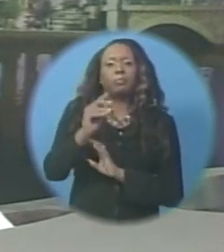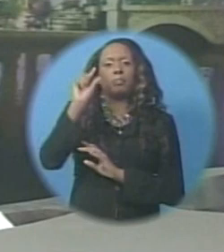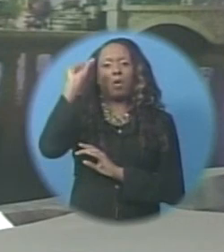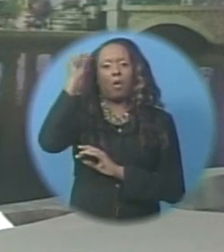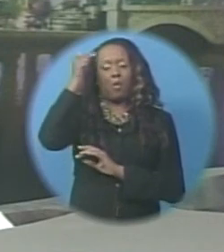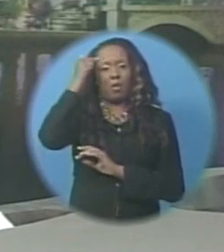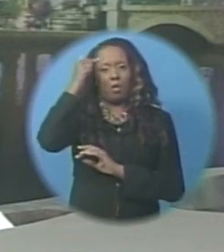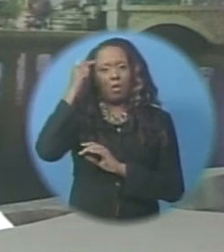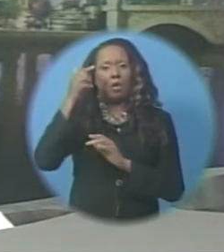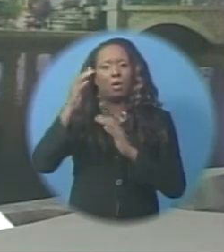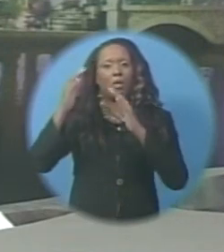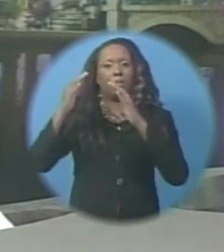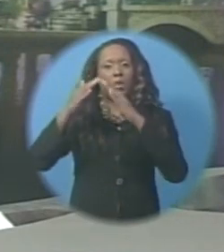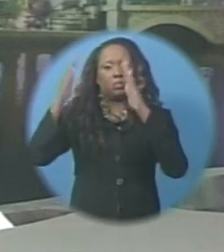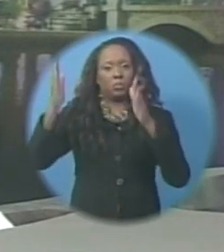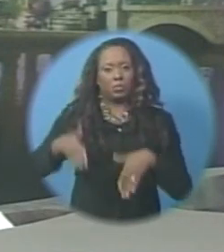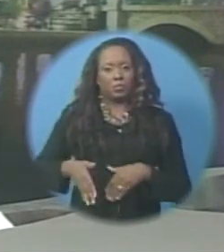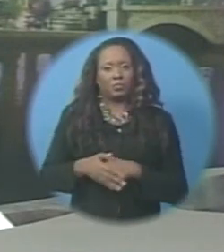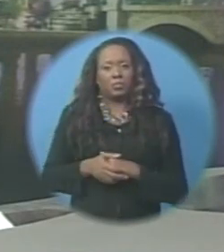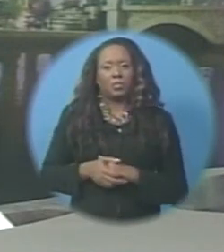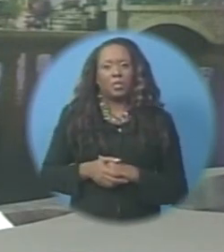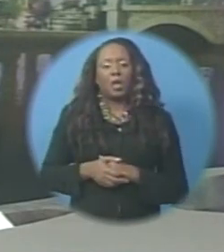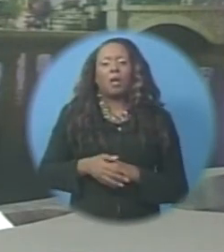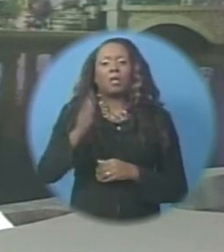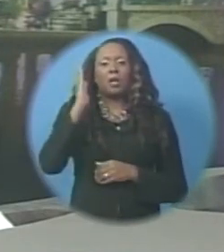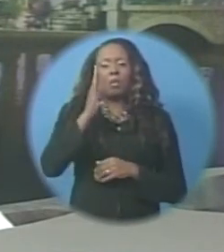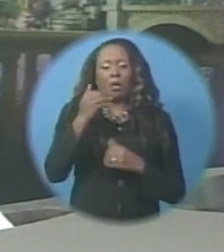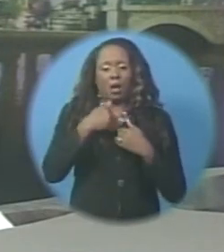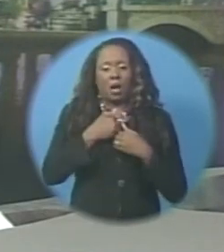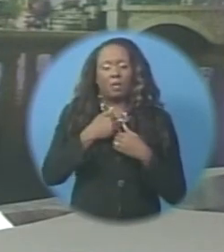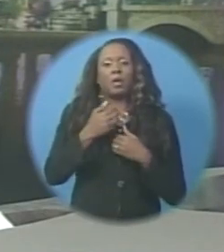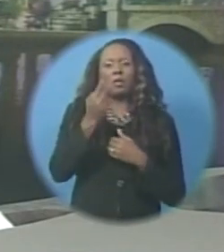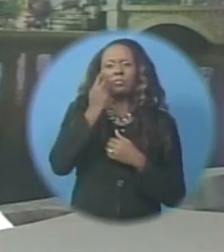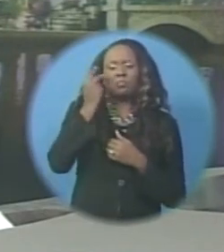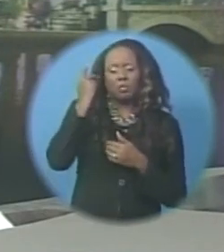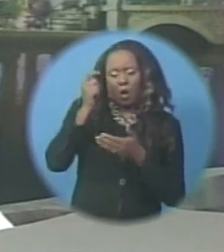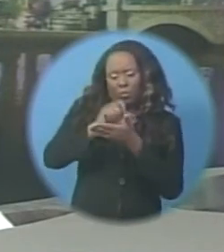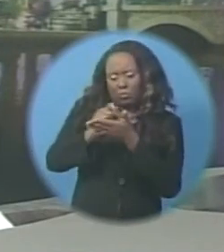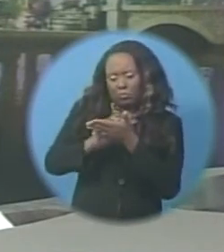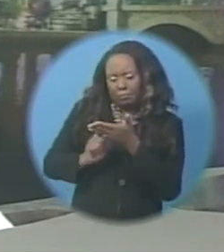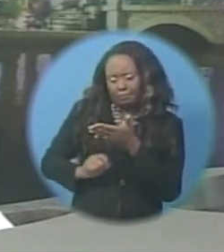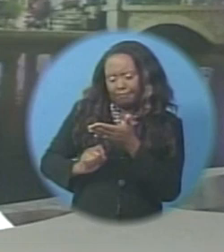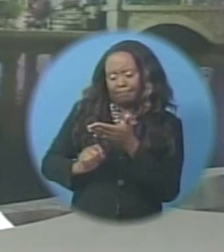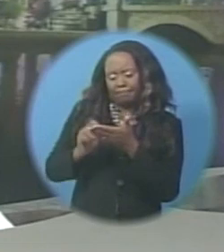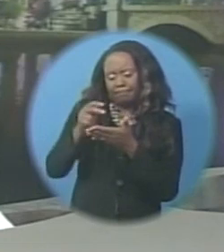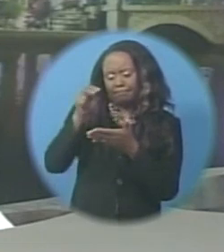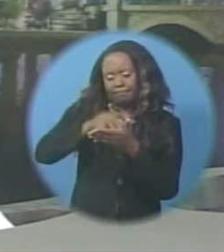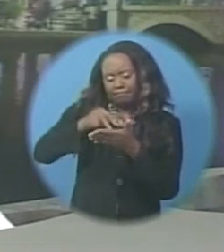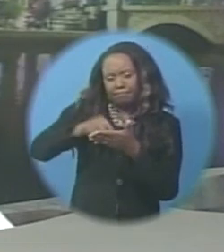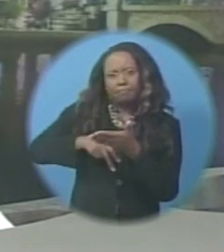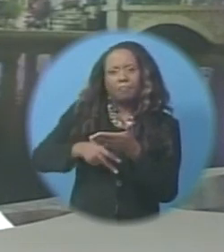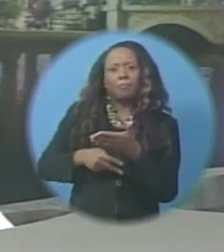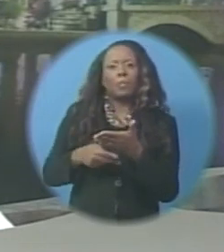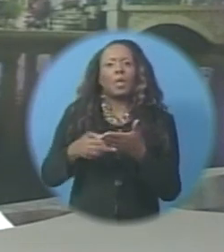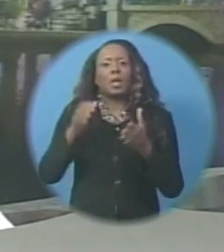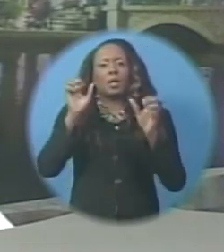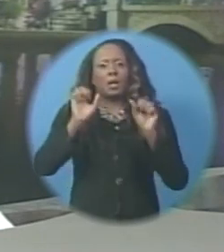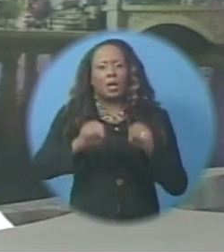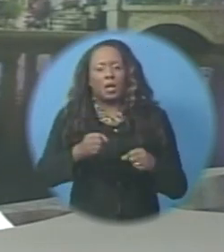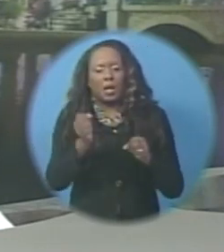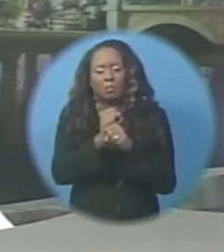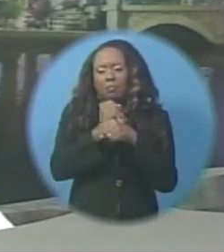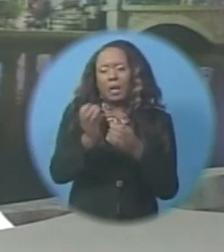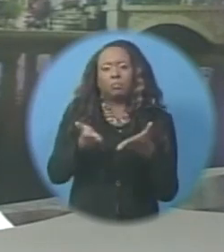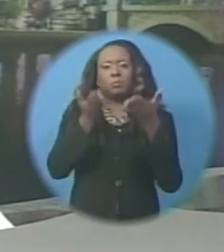for a senior British officer to conduct the review. The UK police officer would also make recommendations wherever improvements could be